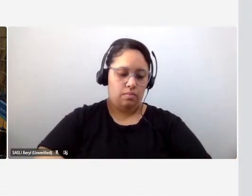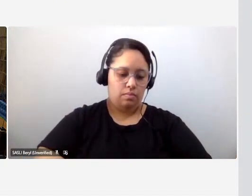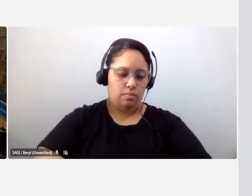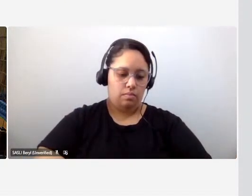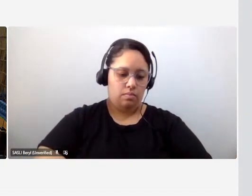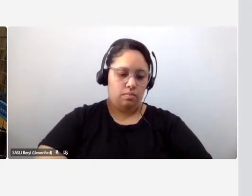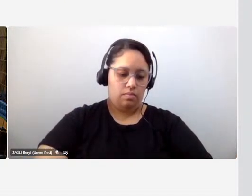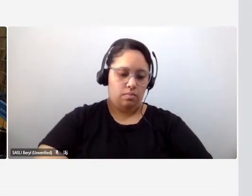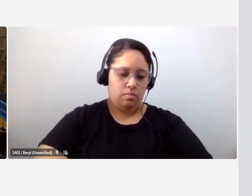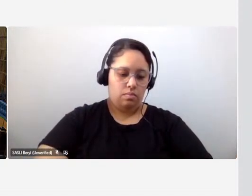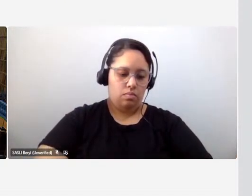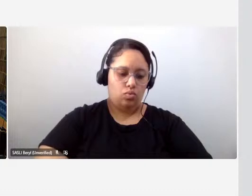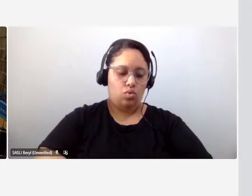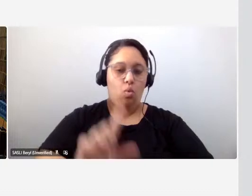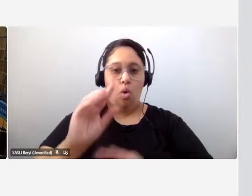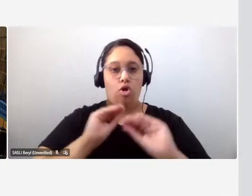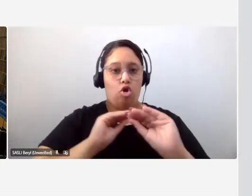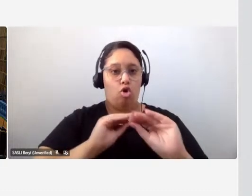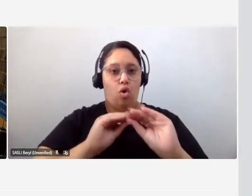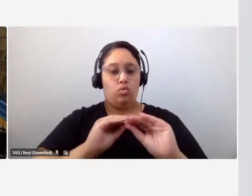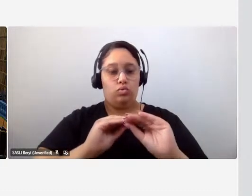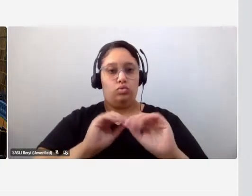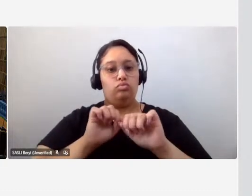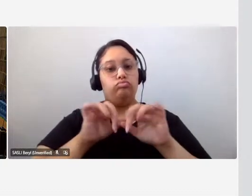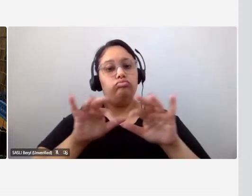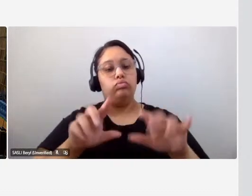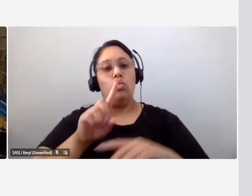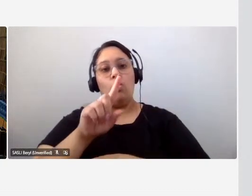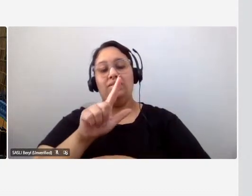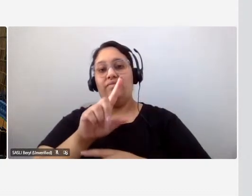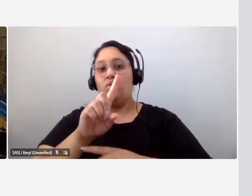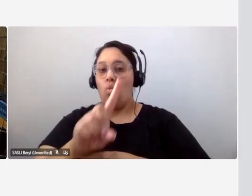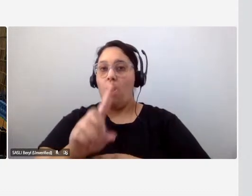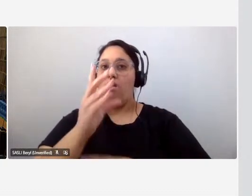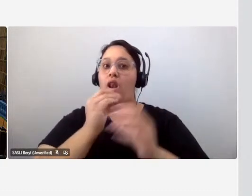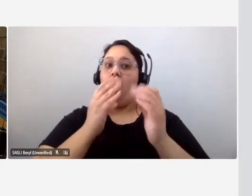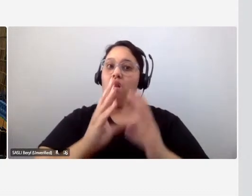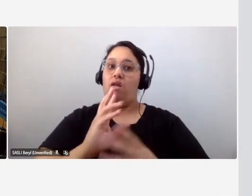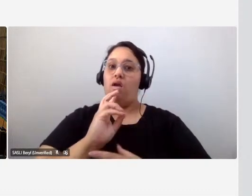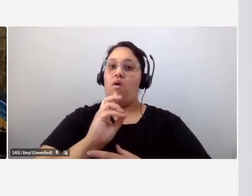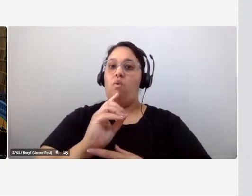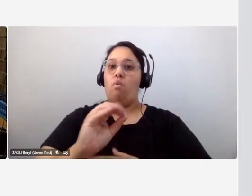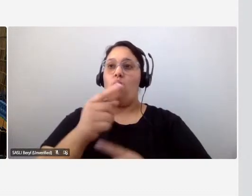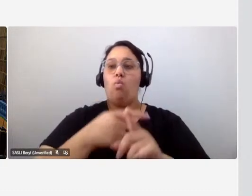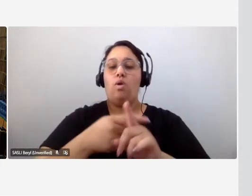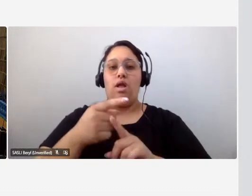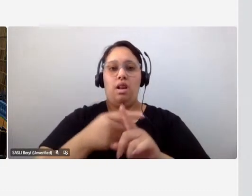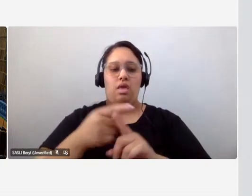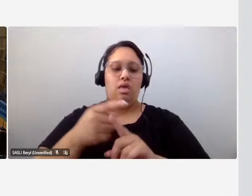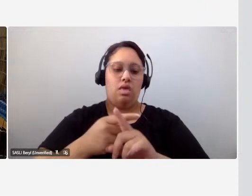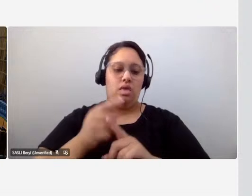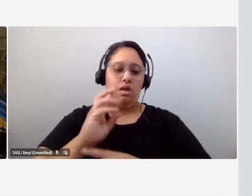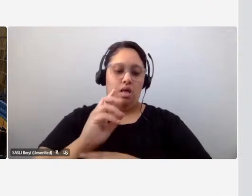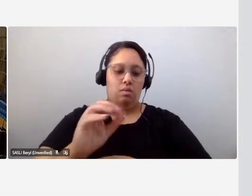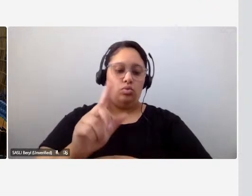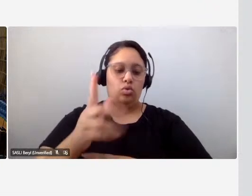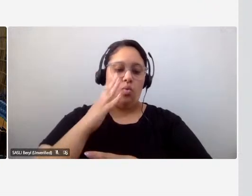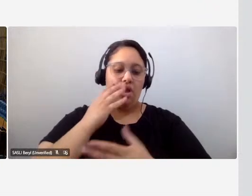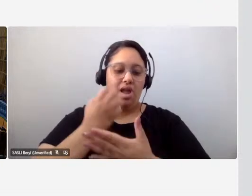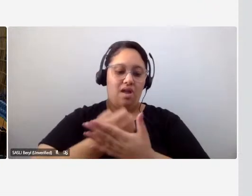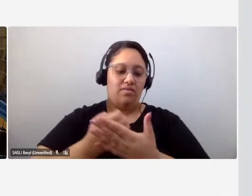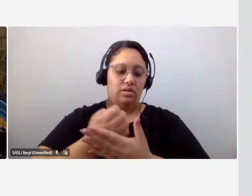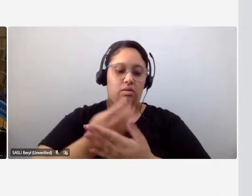reaching 171 learners on a weekly, daily basis. So the evidence is